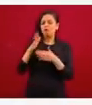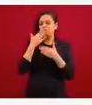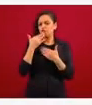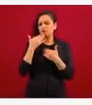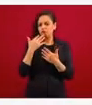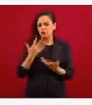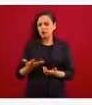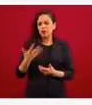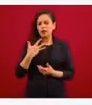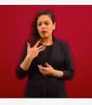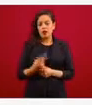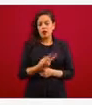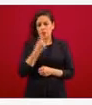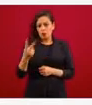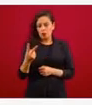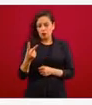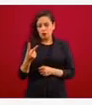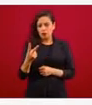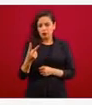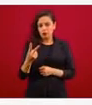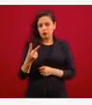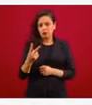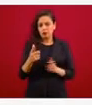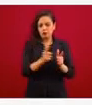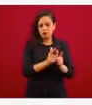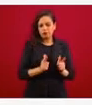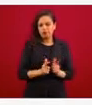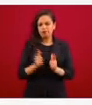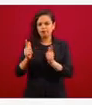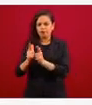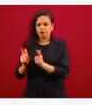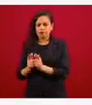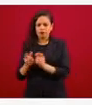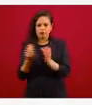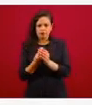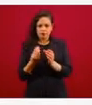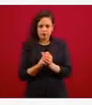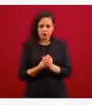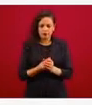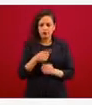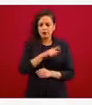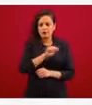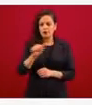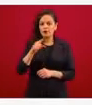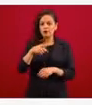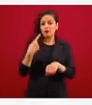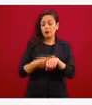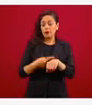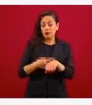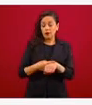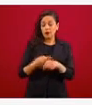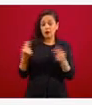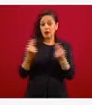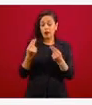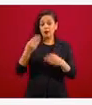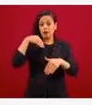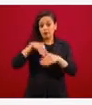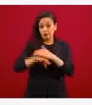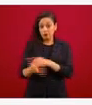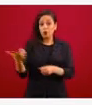This is the age distribution. There are no relevant changes. We have two different